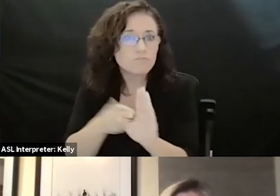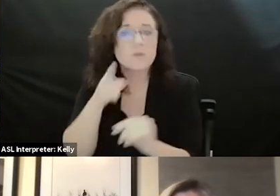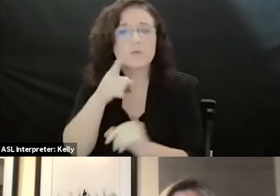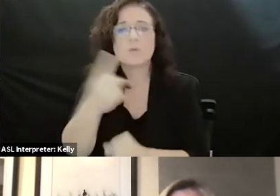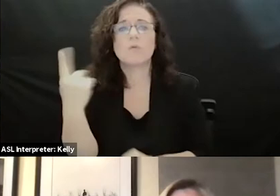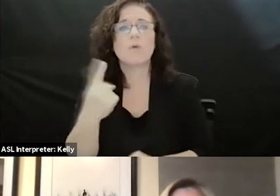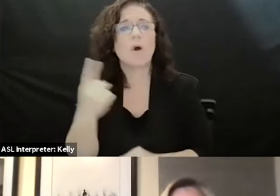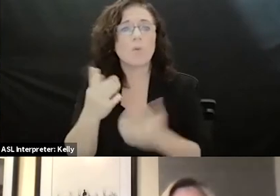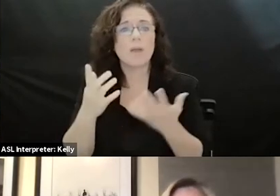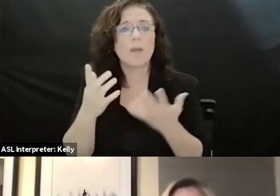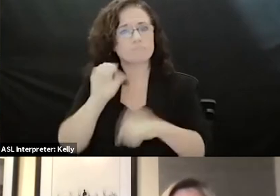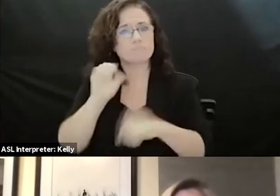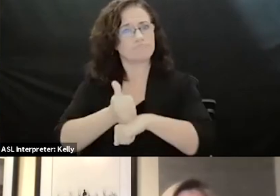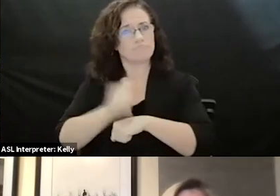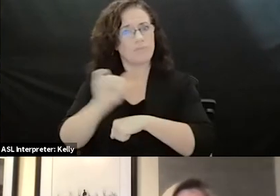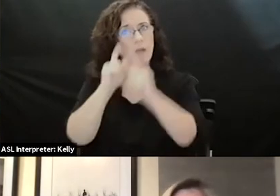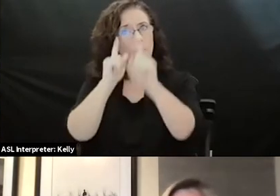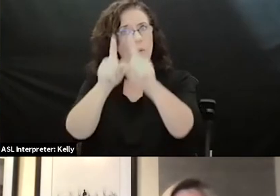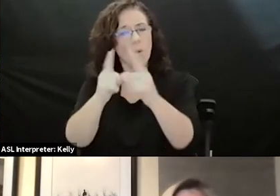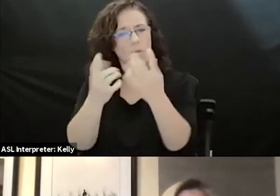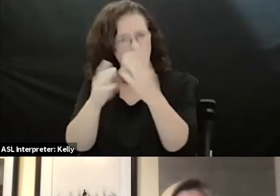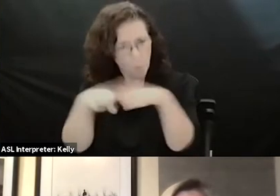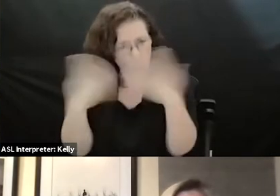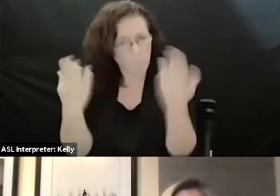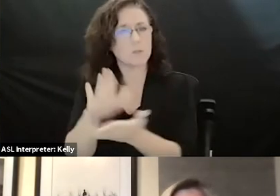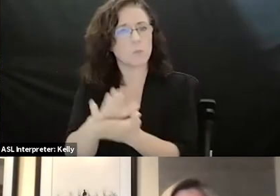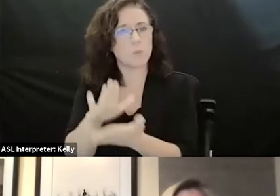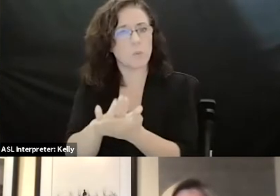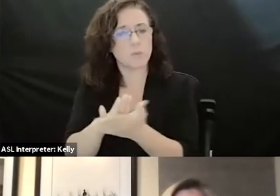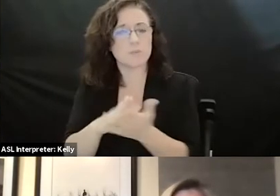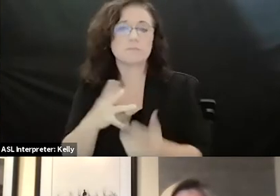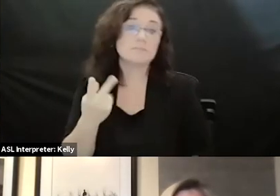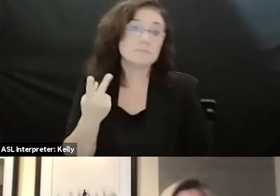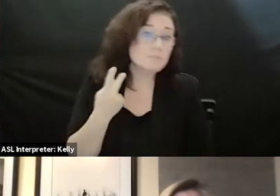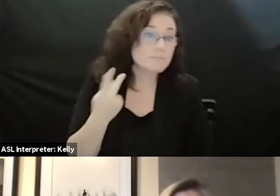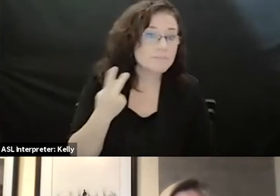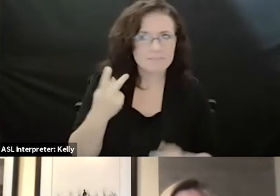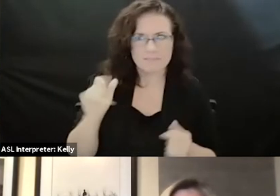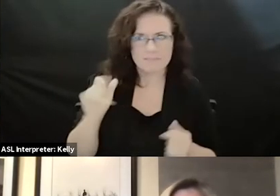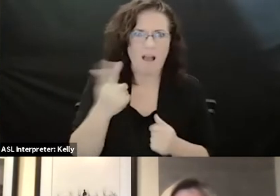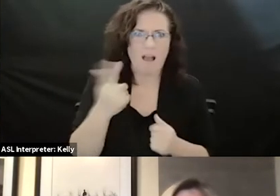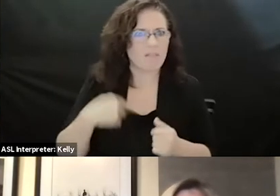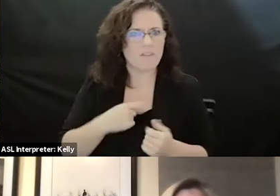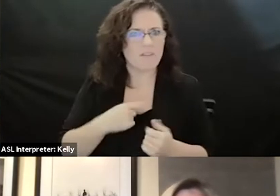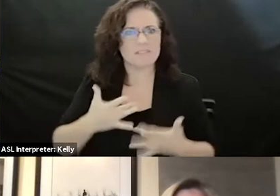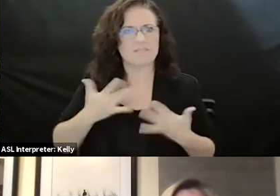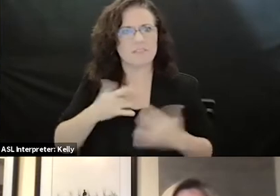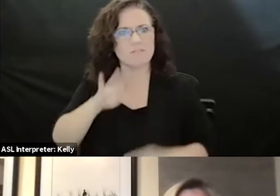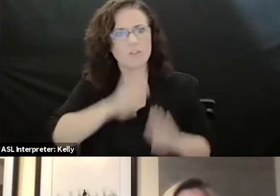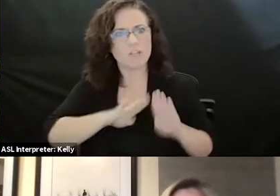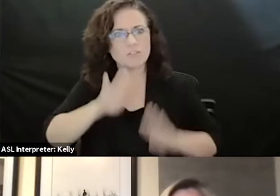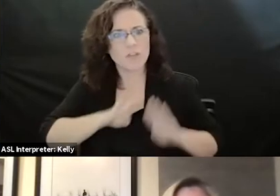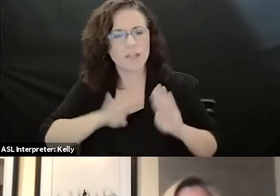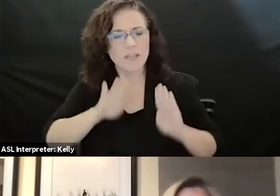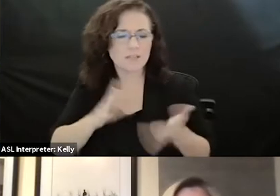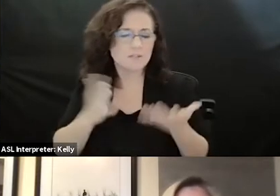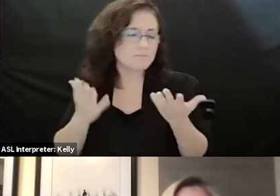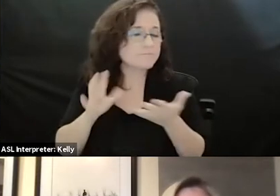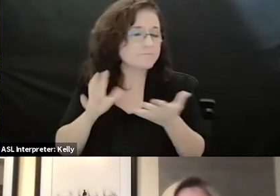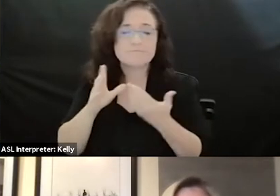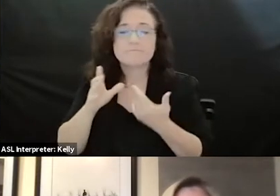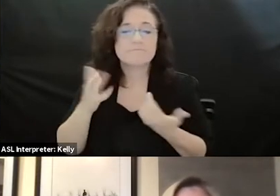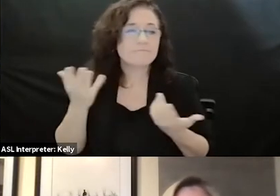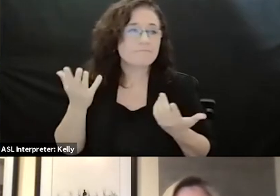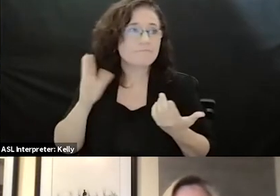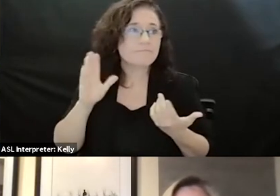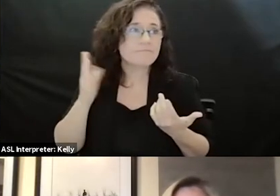to open our schools uh you in fact have you know expressed frustration as many parents have about the sort of bifurcated